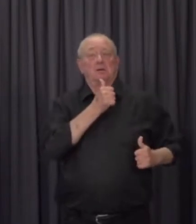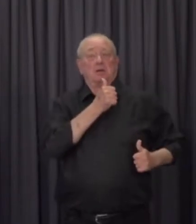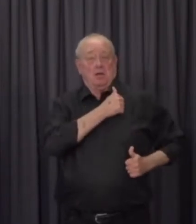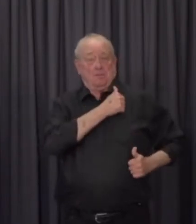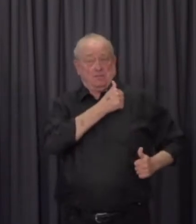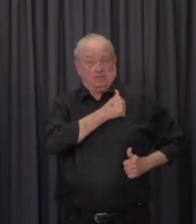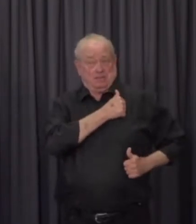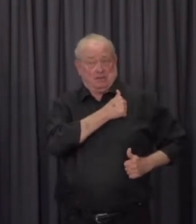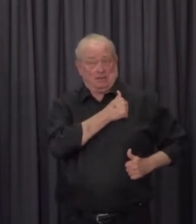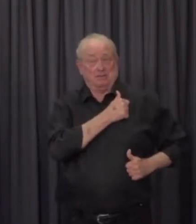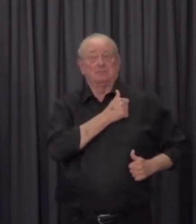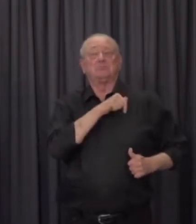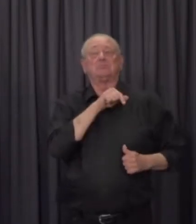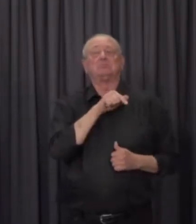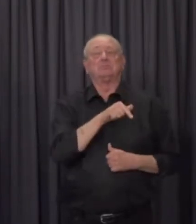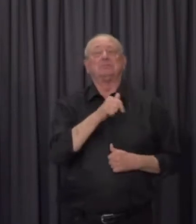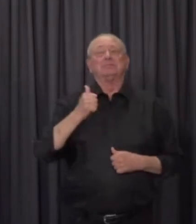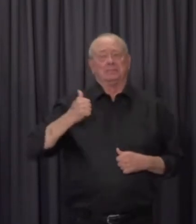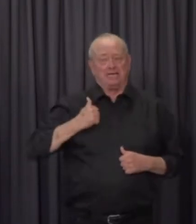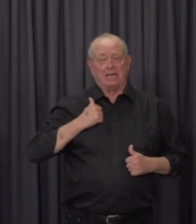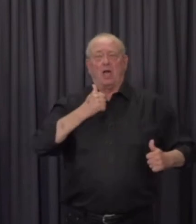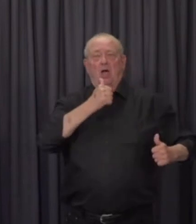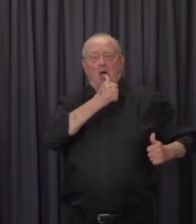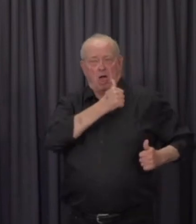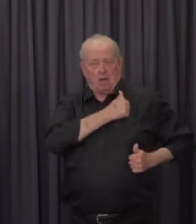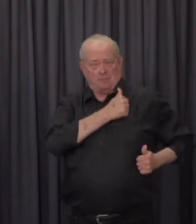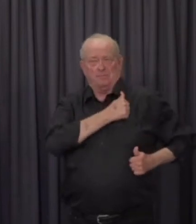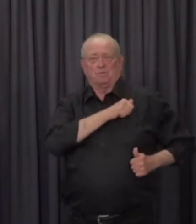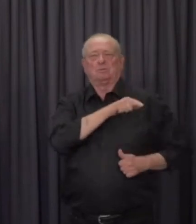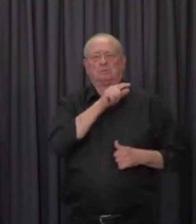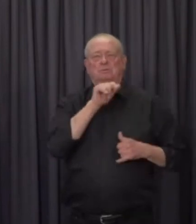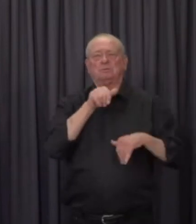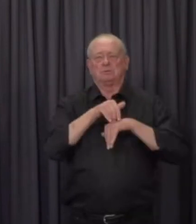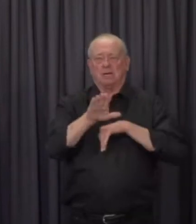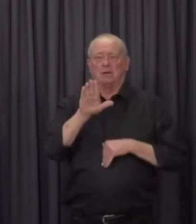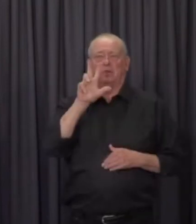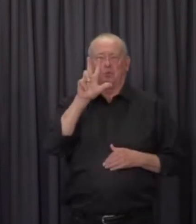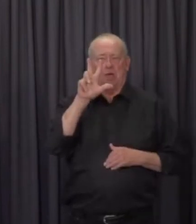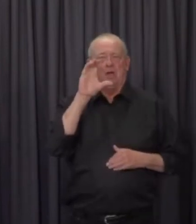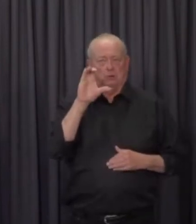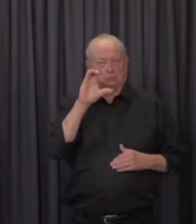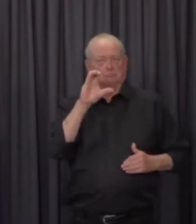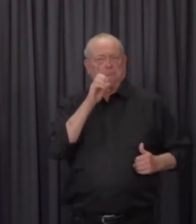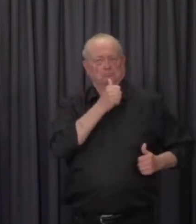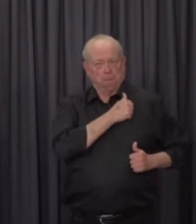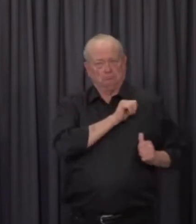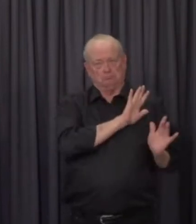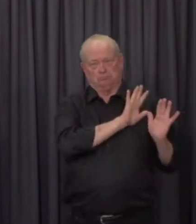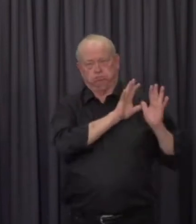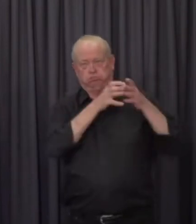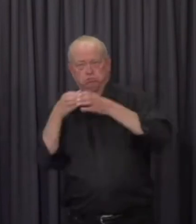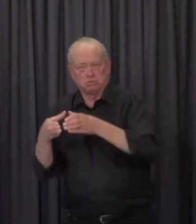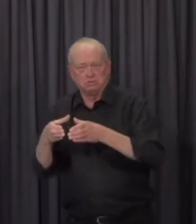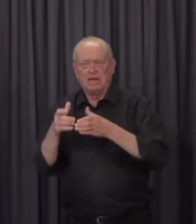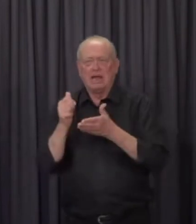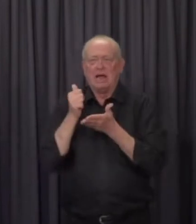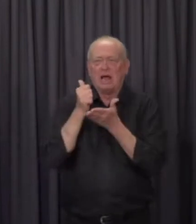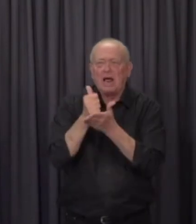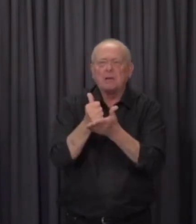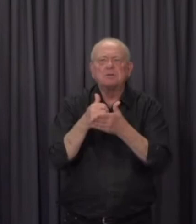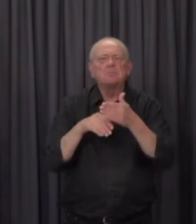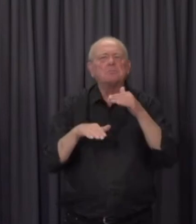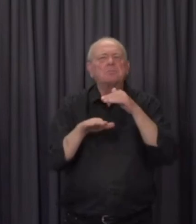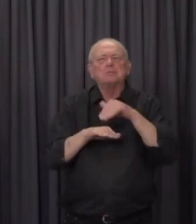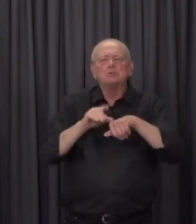suppression, mop-up operations, and basic firefighting duties. We will also be looking at opportunities where